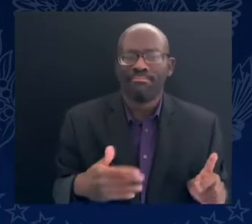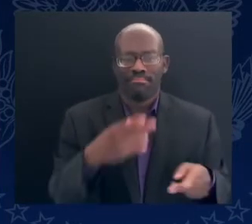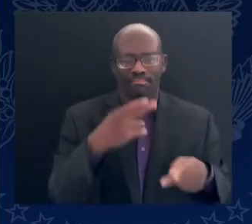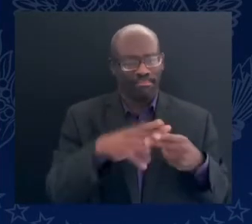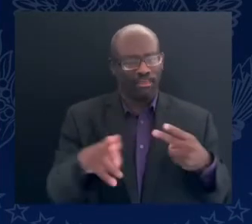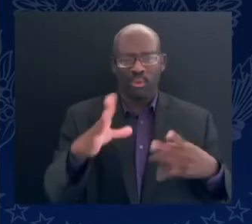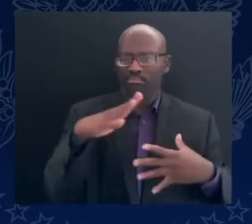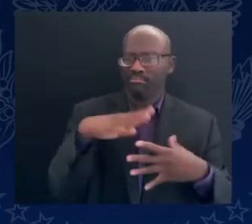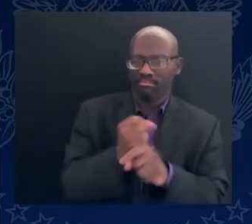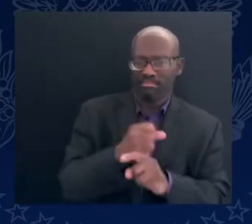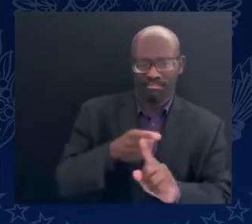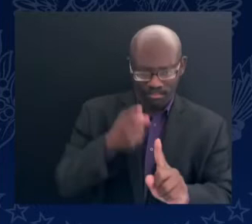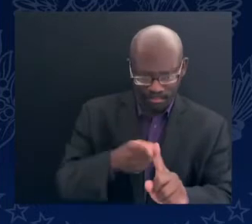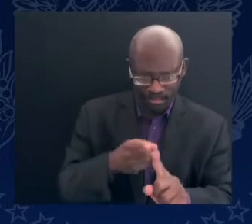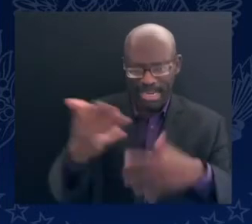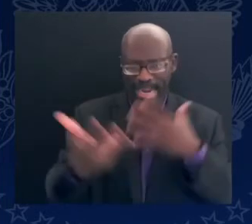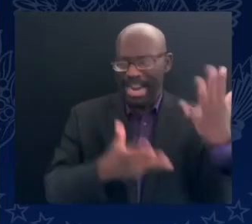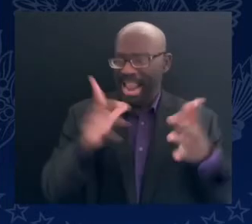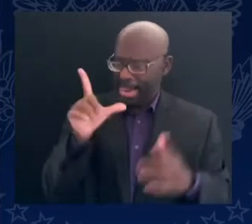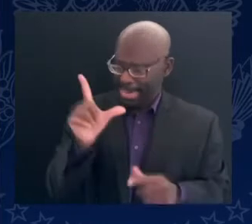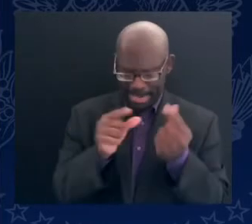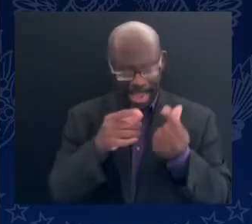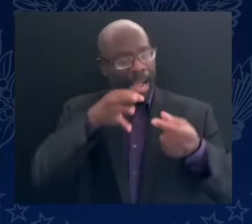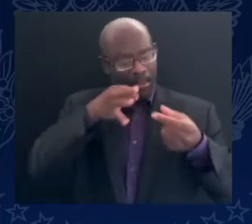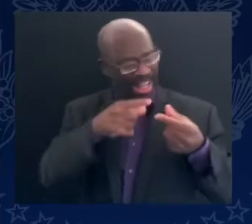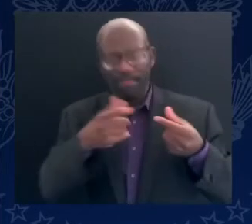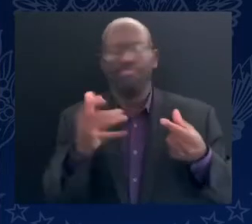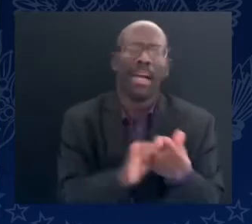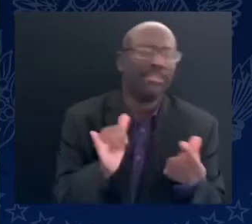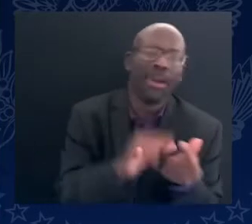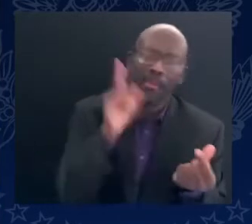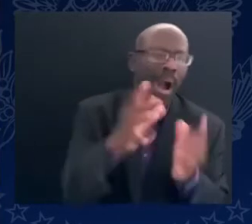Billie Jean King interview, take one. Take one.